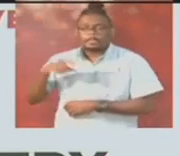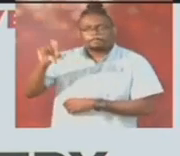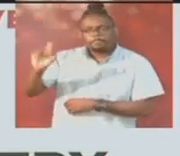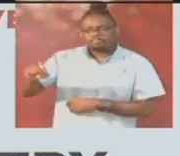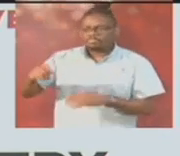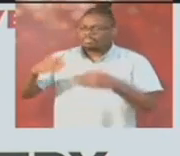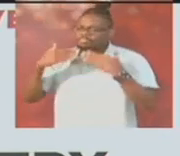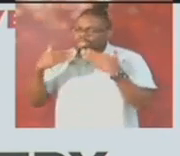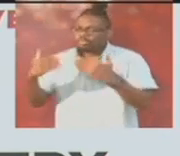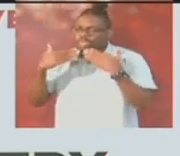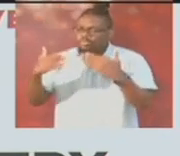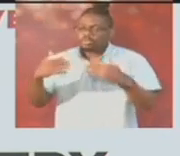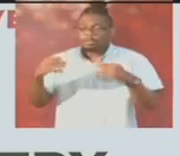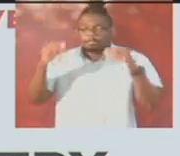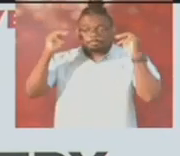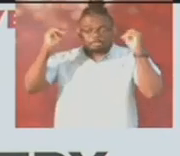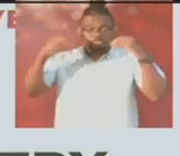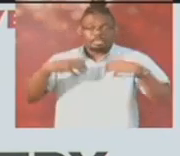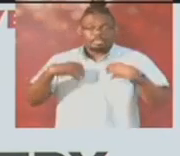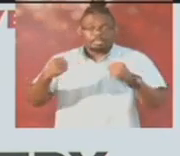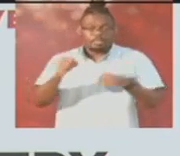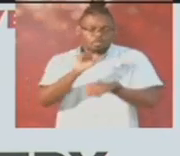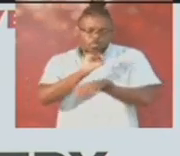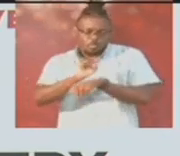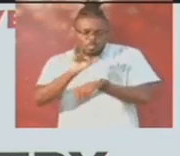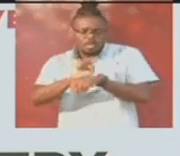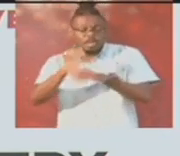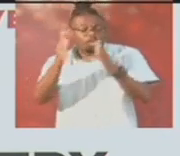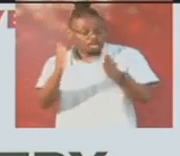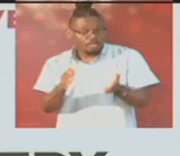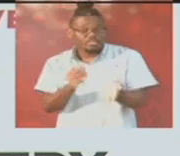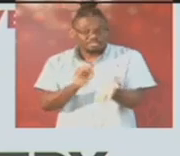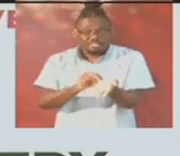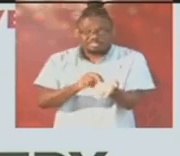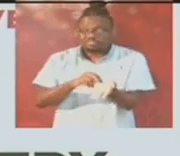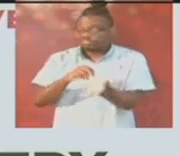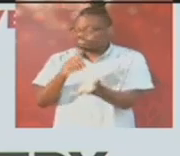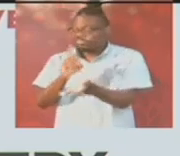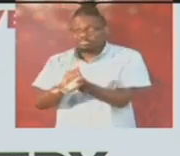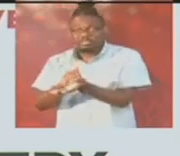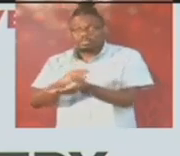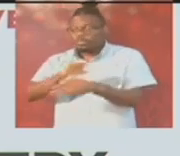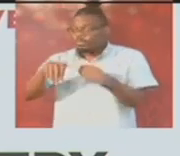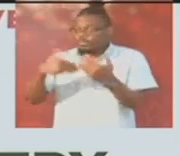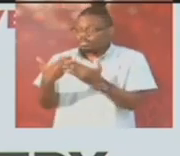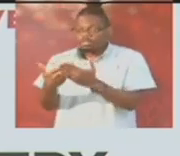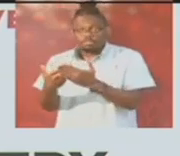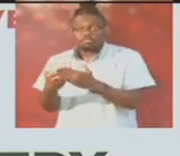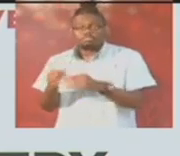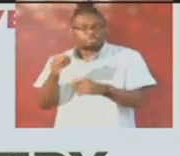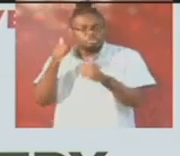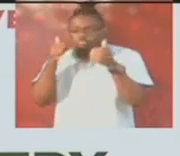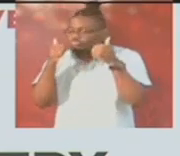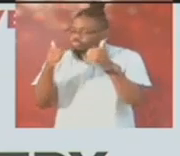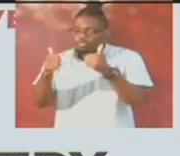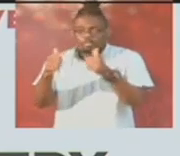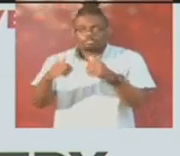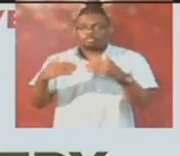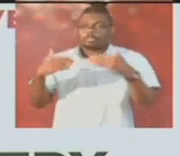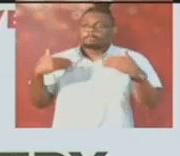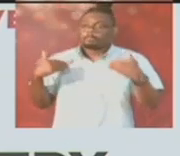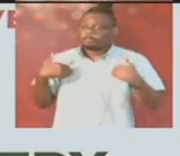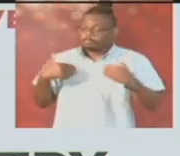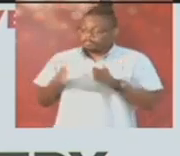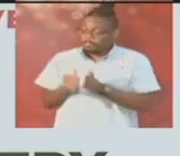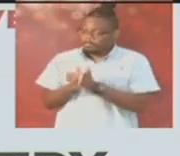workers. This first phase of the vaccination program has gone very well. I thank the public for their